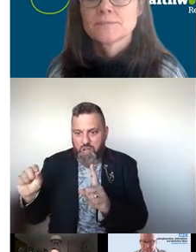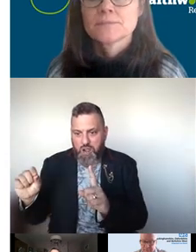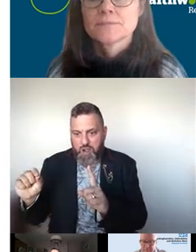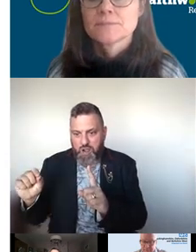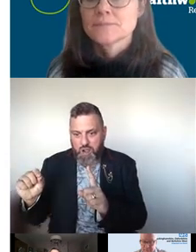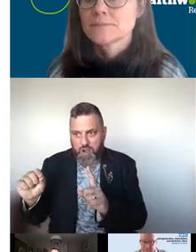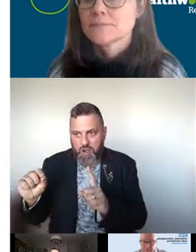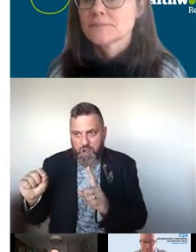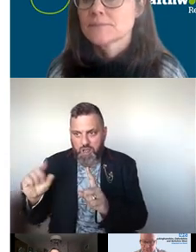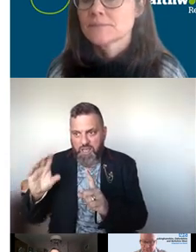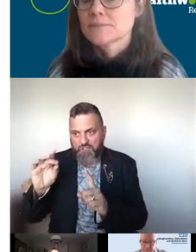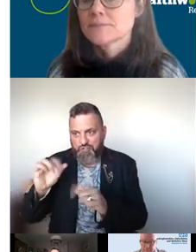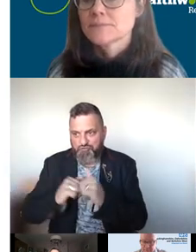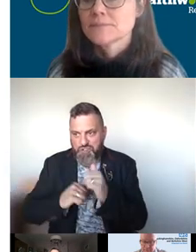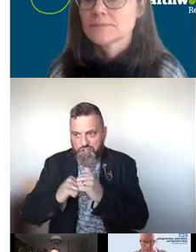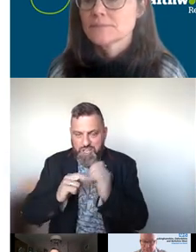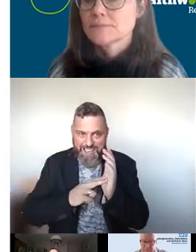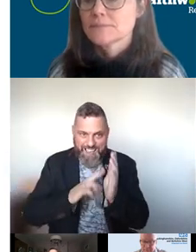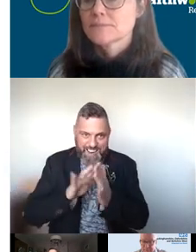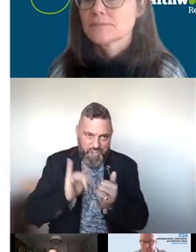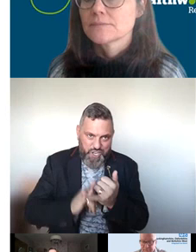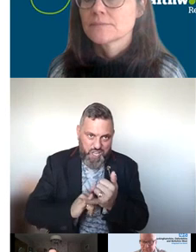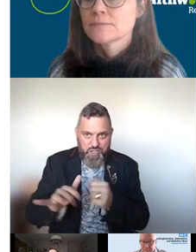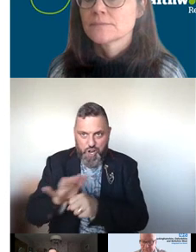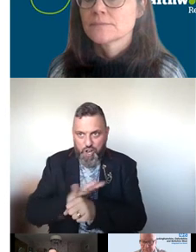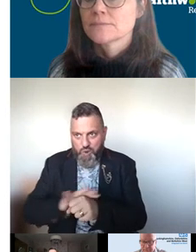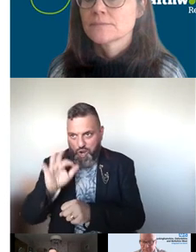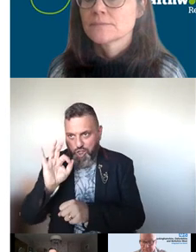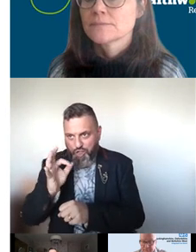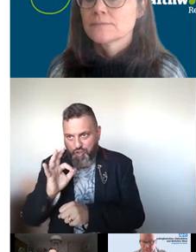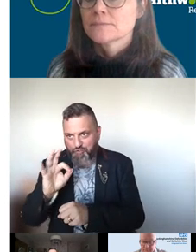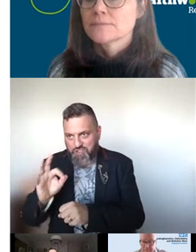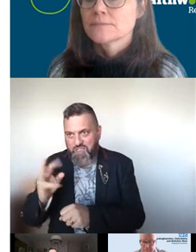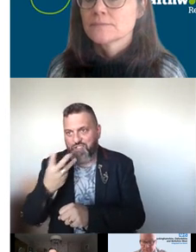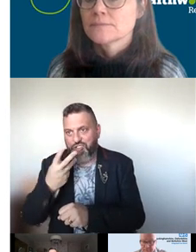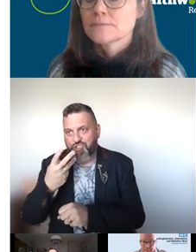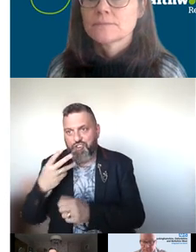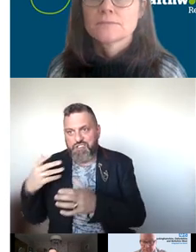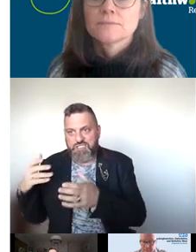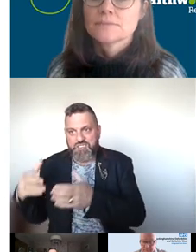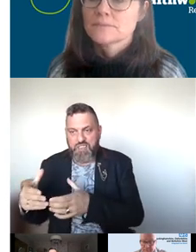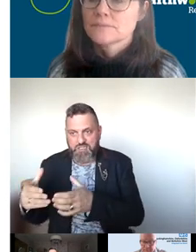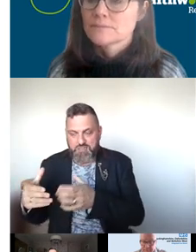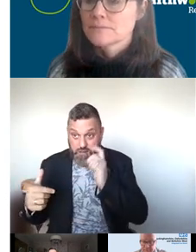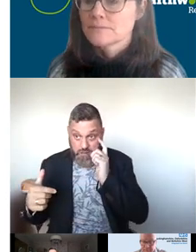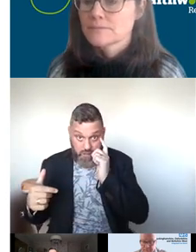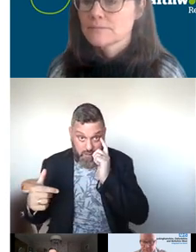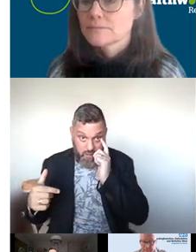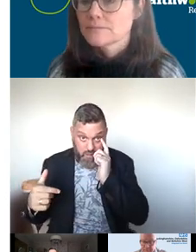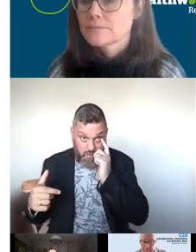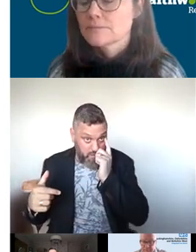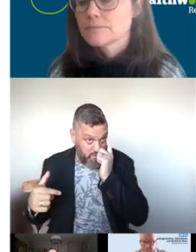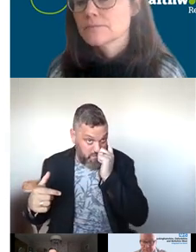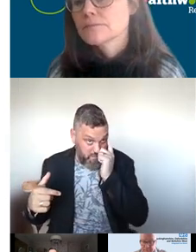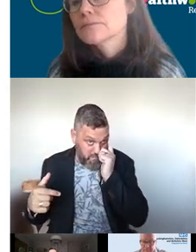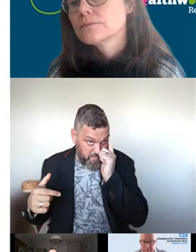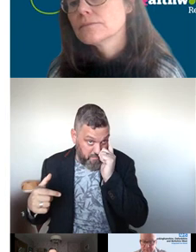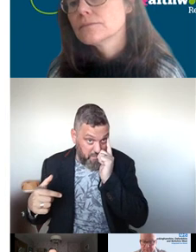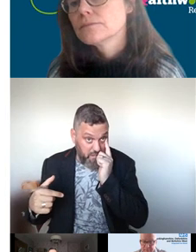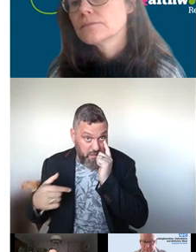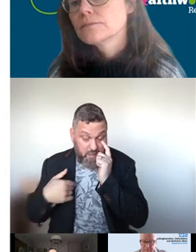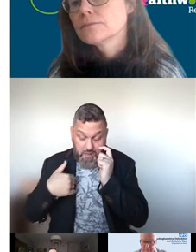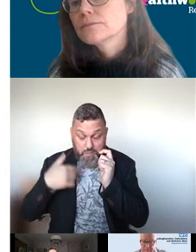three main players, the NHS, the local authorities, and then the third sector. I'm concerned about the